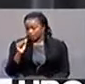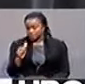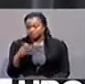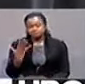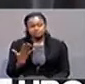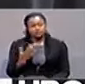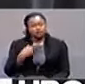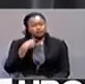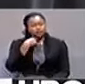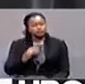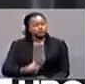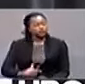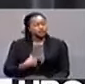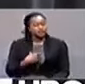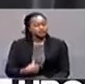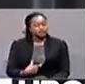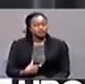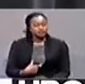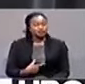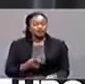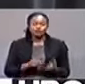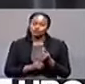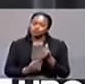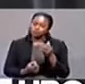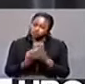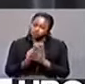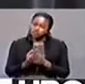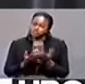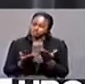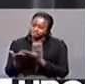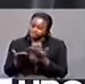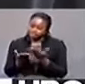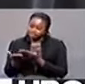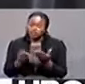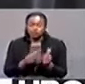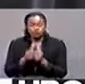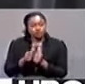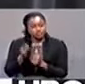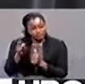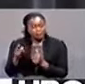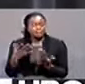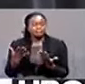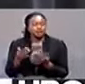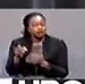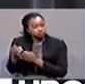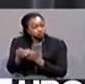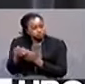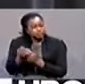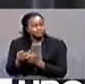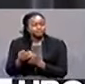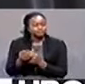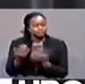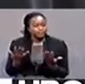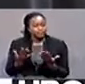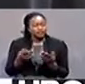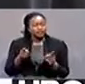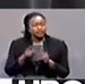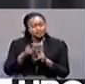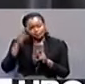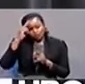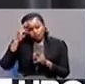Personally, I have had an opportunity to interact with him closely. I remember after